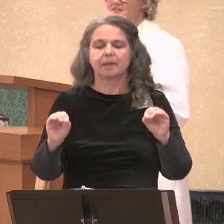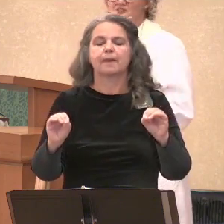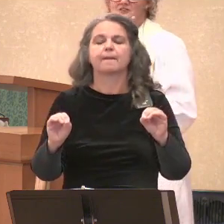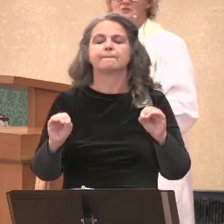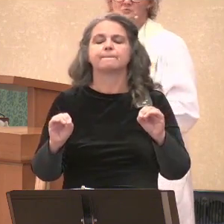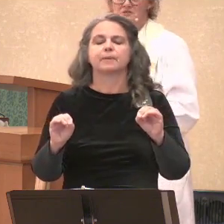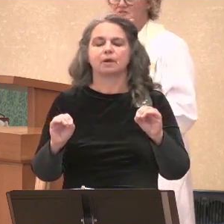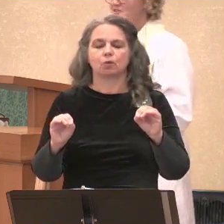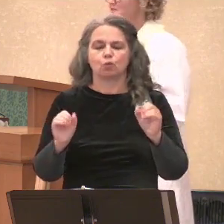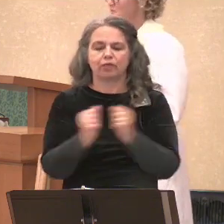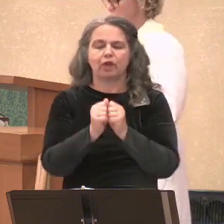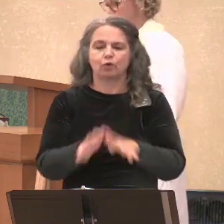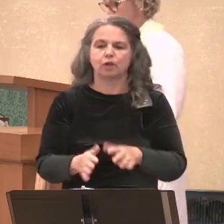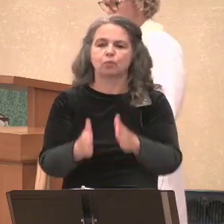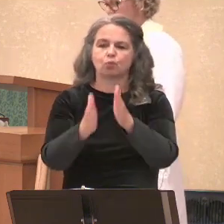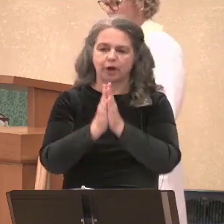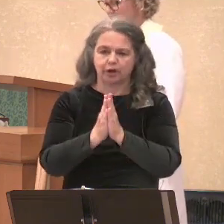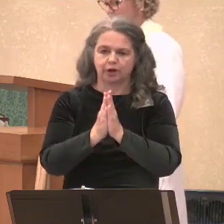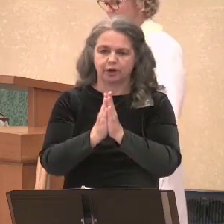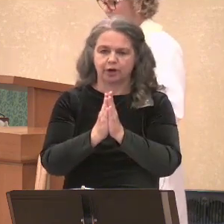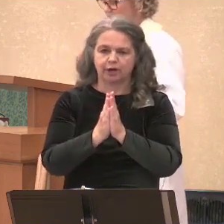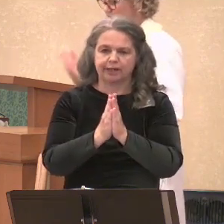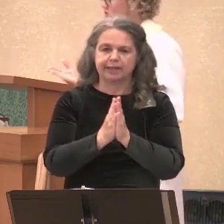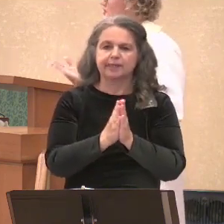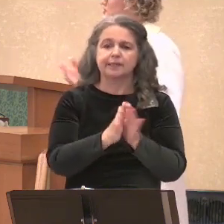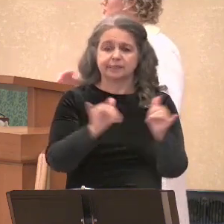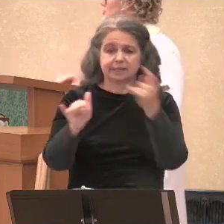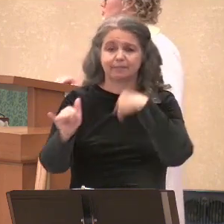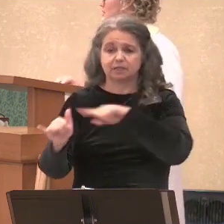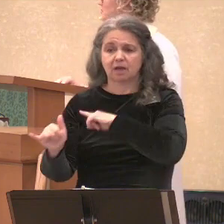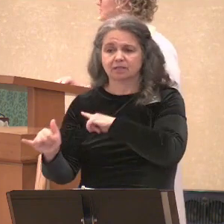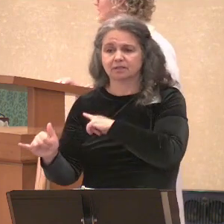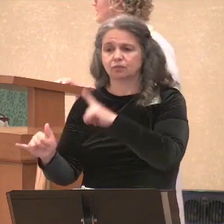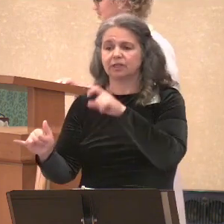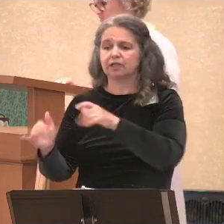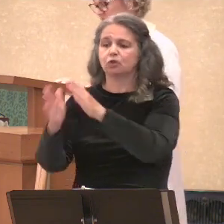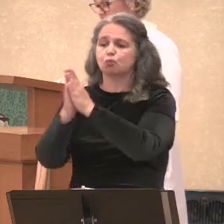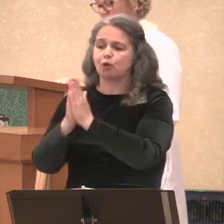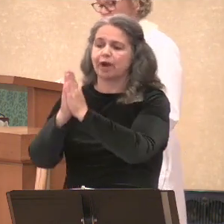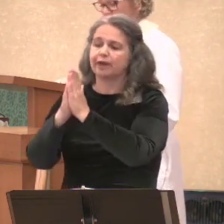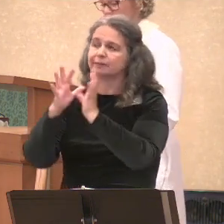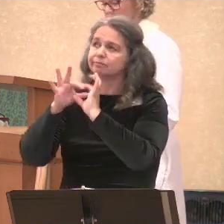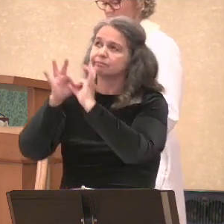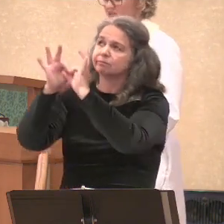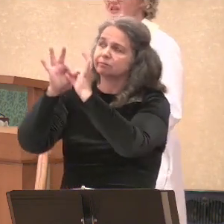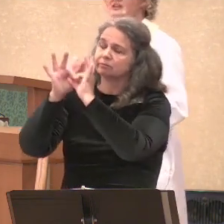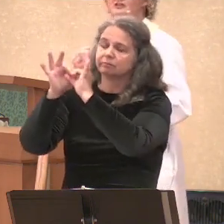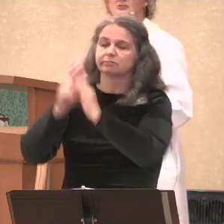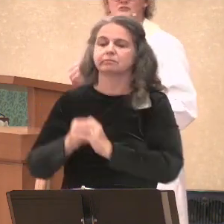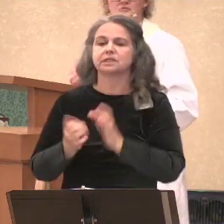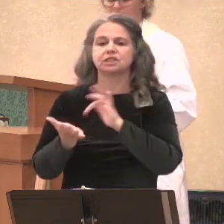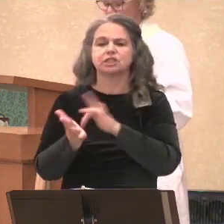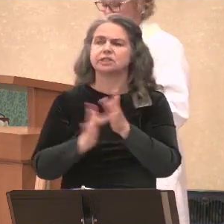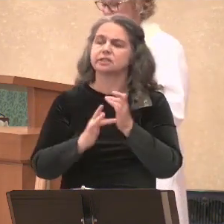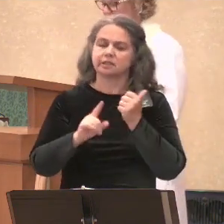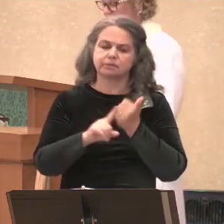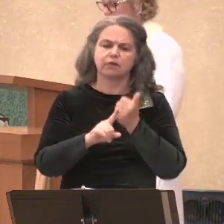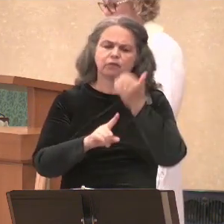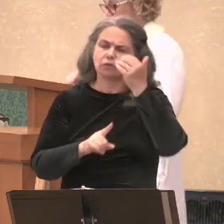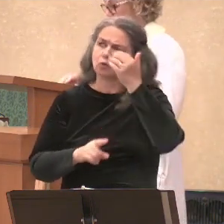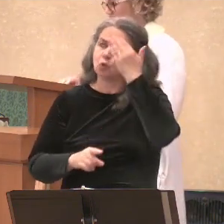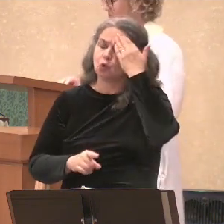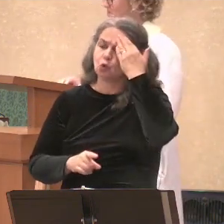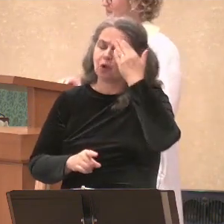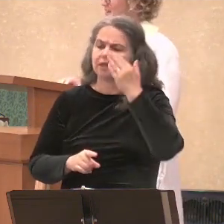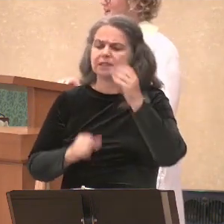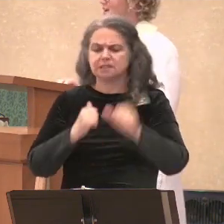and neither will we. Jesus knew what it was like to be human. He knew that there was